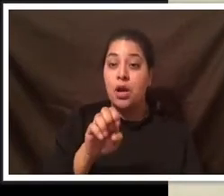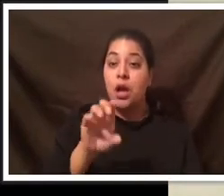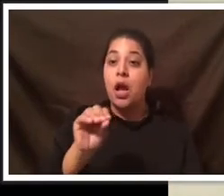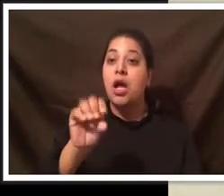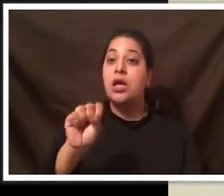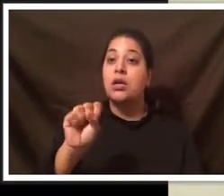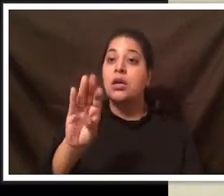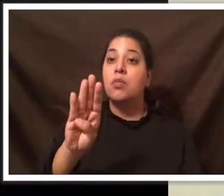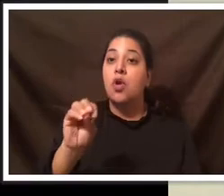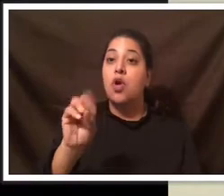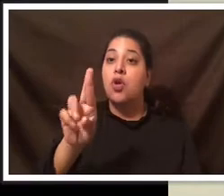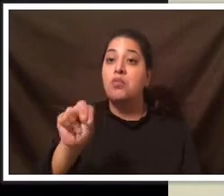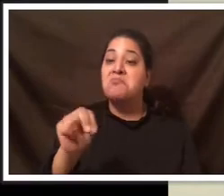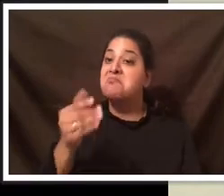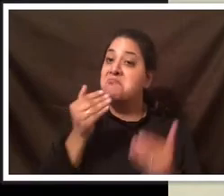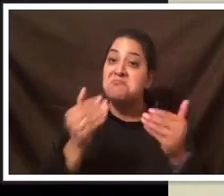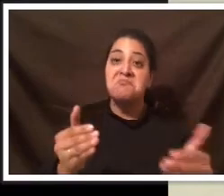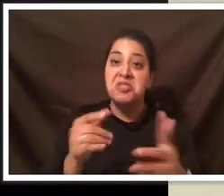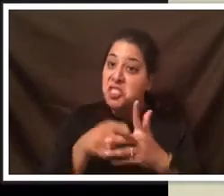Let's get started.